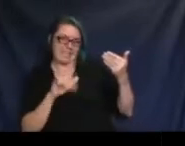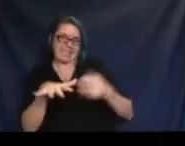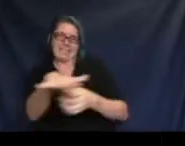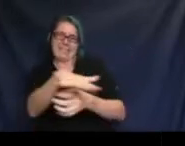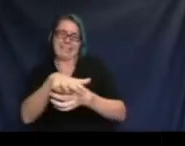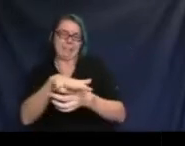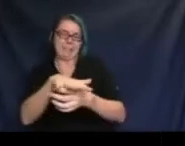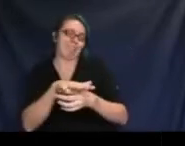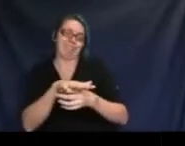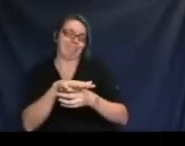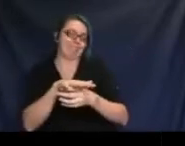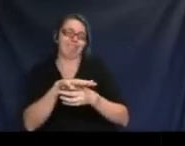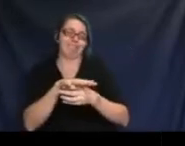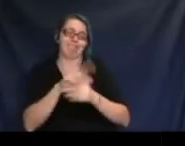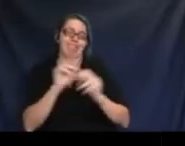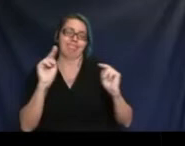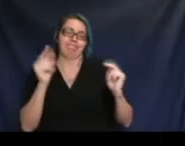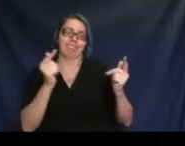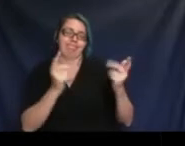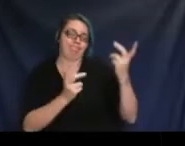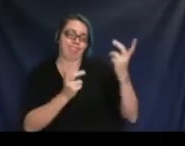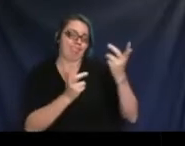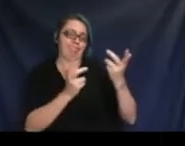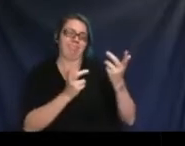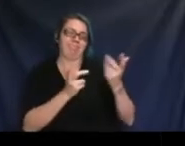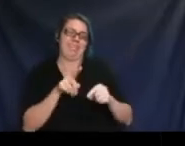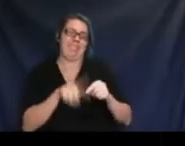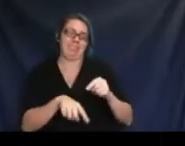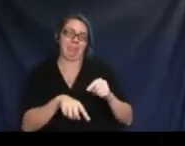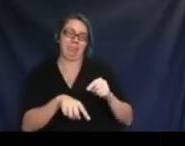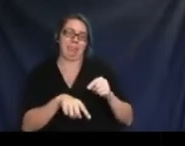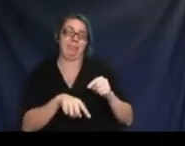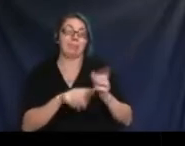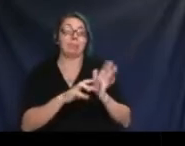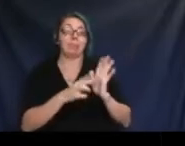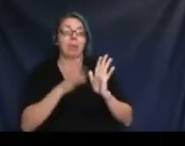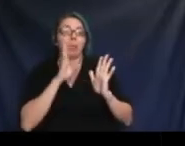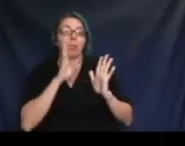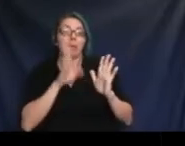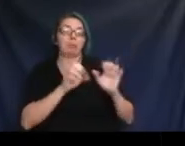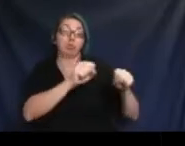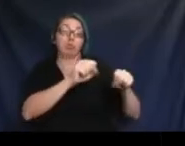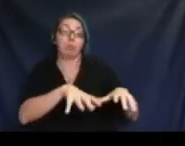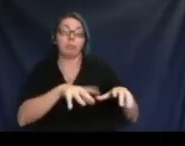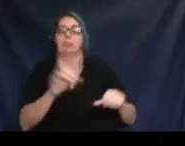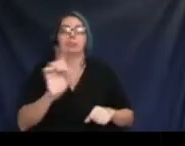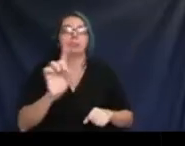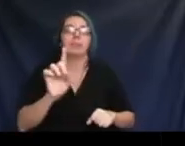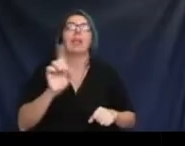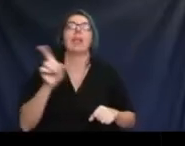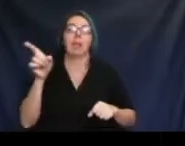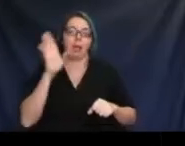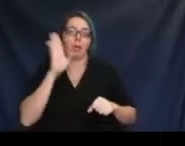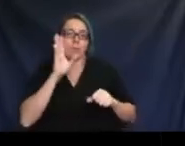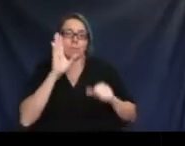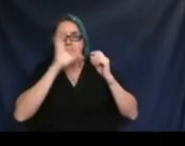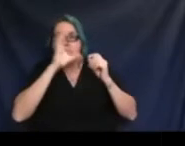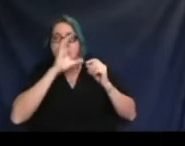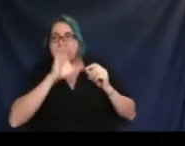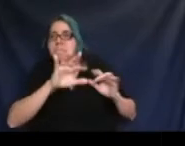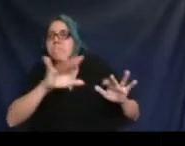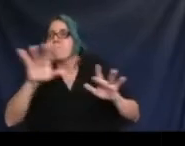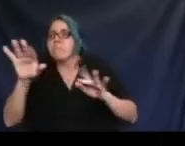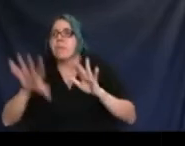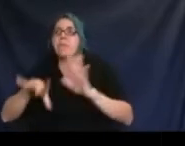help to try and find an alternative site that does make the project feasible. So that might be